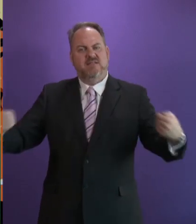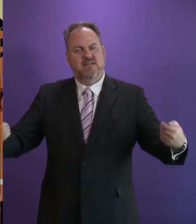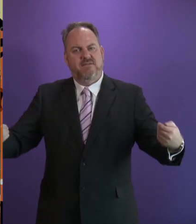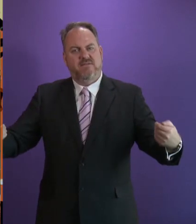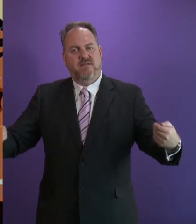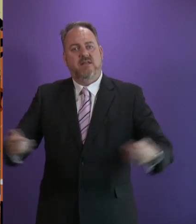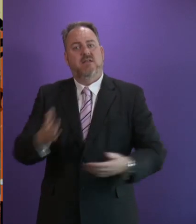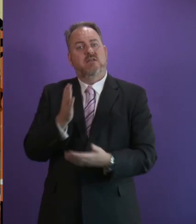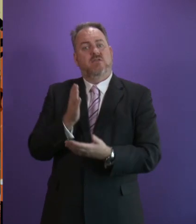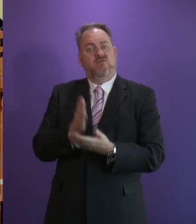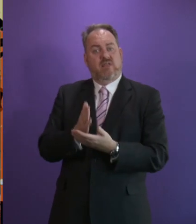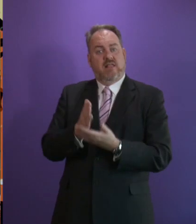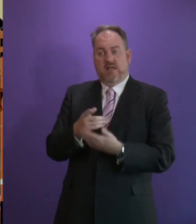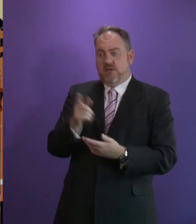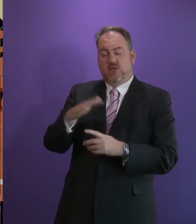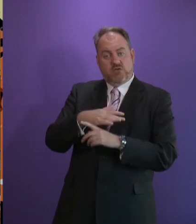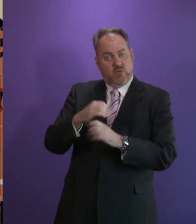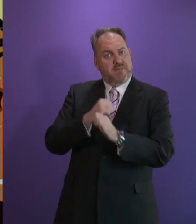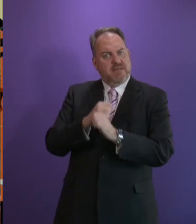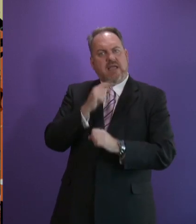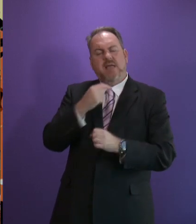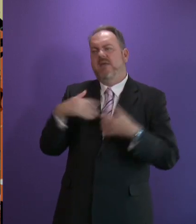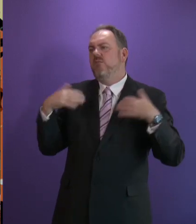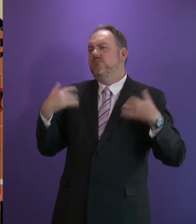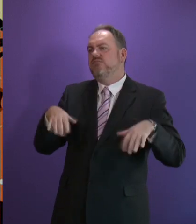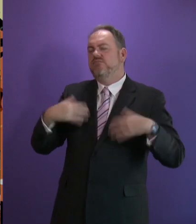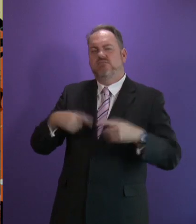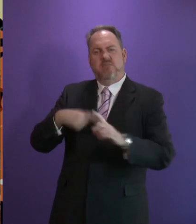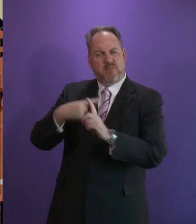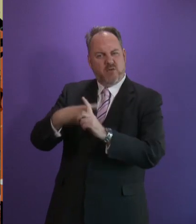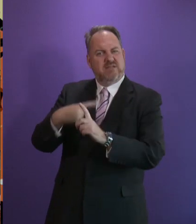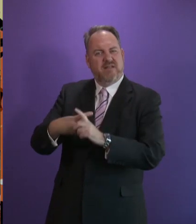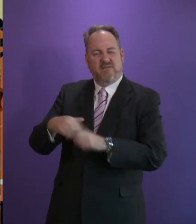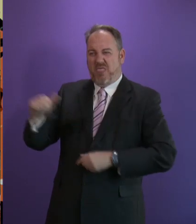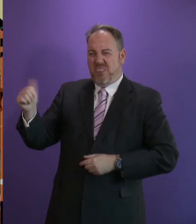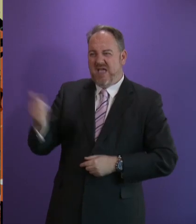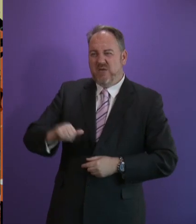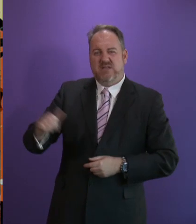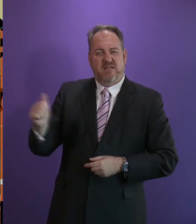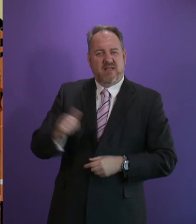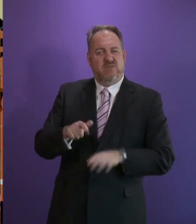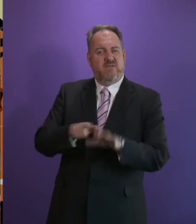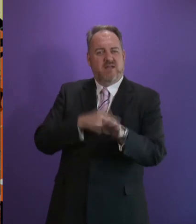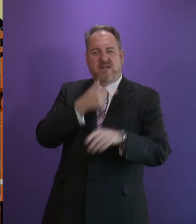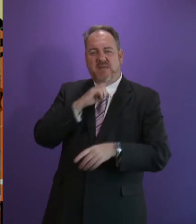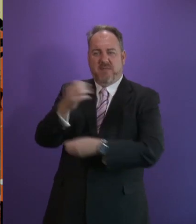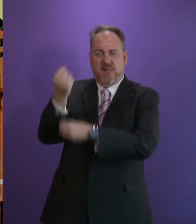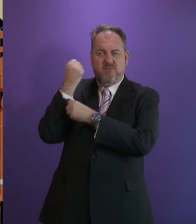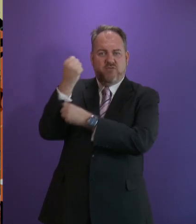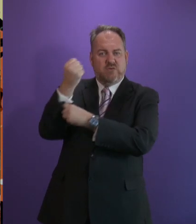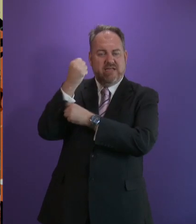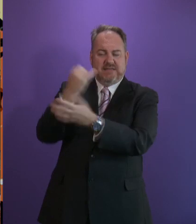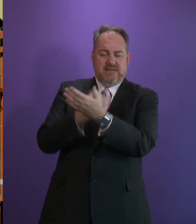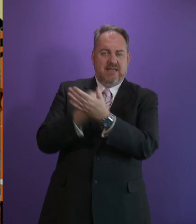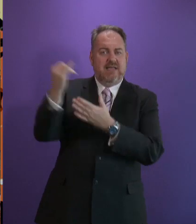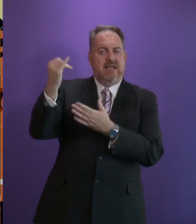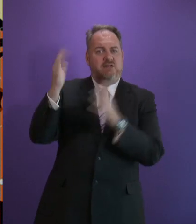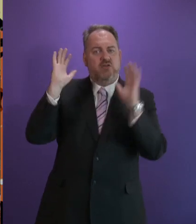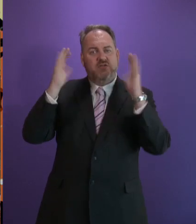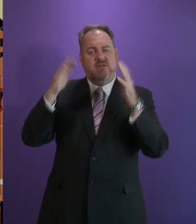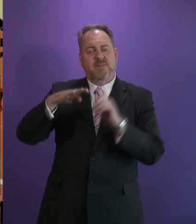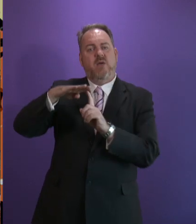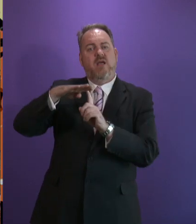do brilliant things. We've seen groups of thousands of young people outside protesting about the climate and the impact